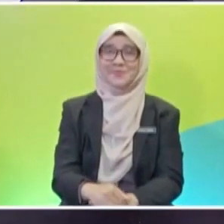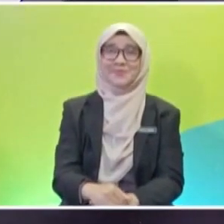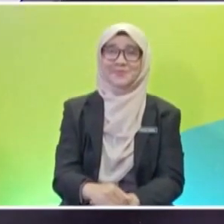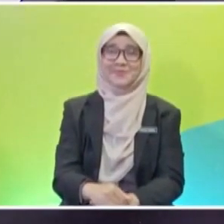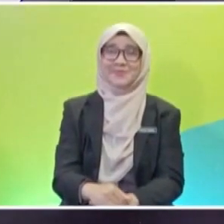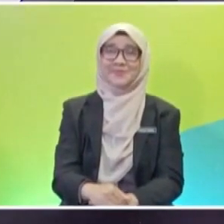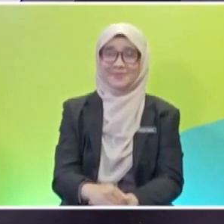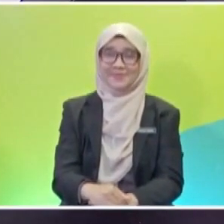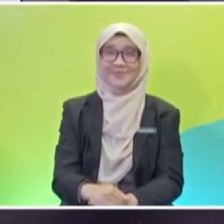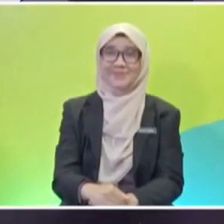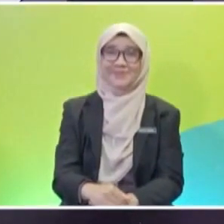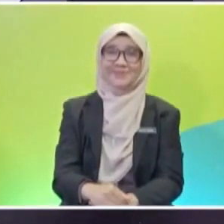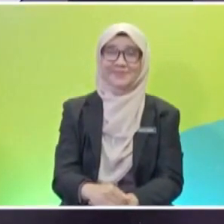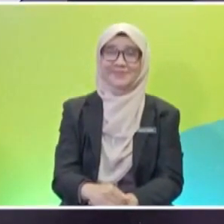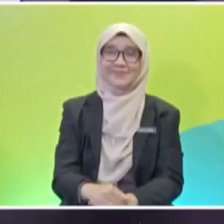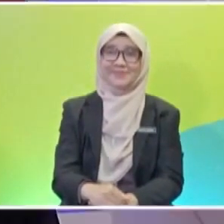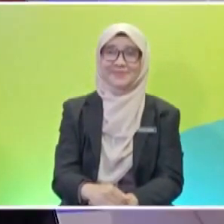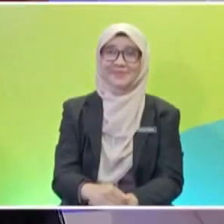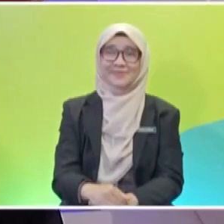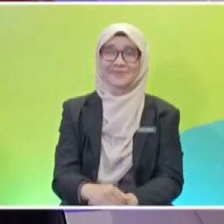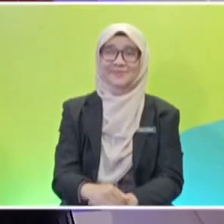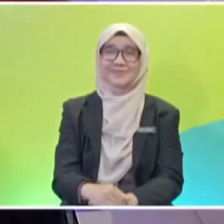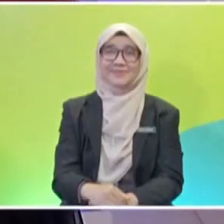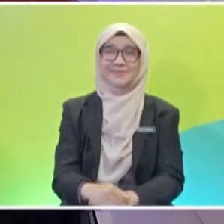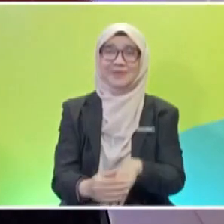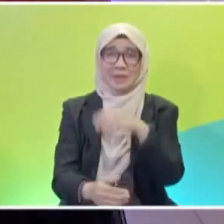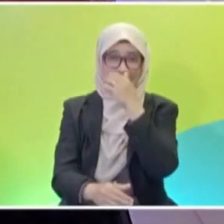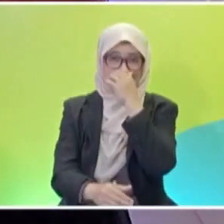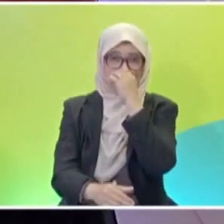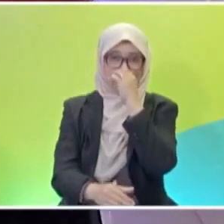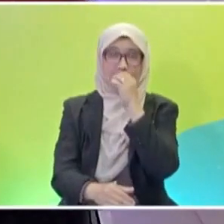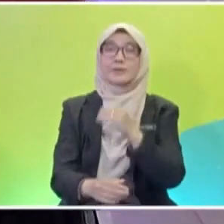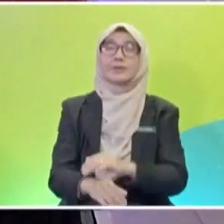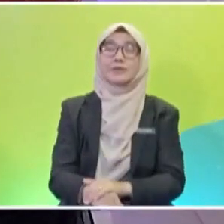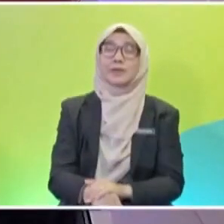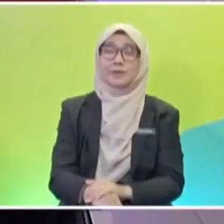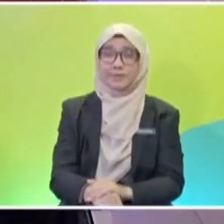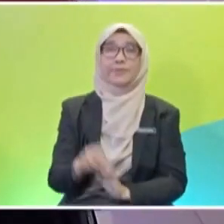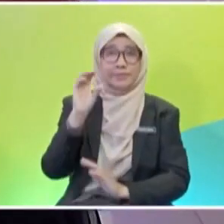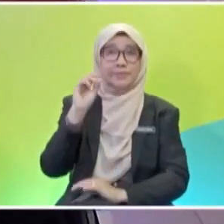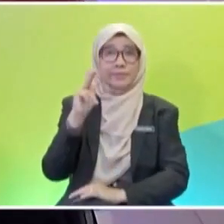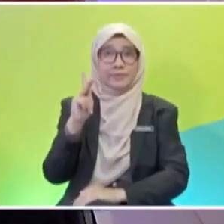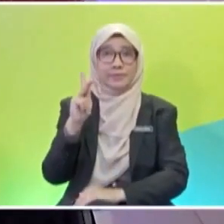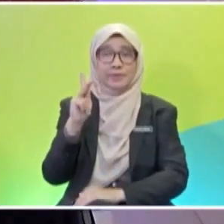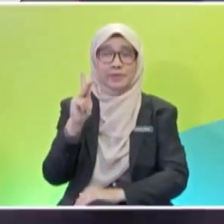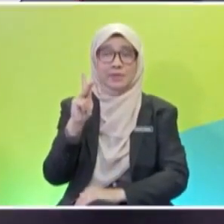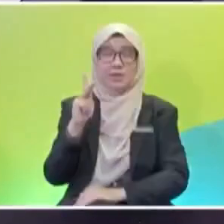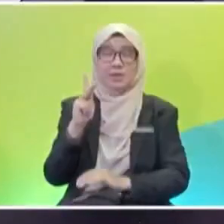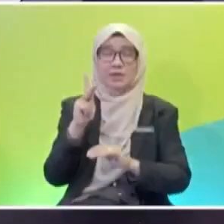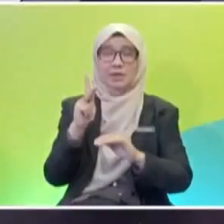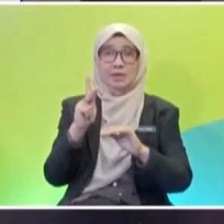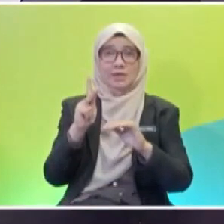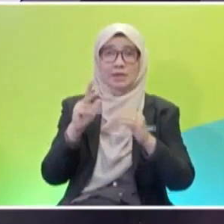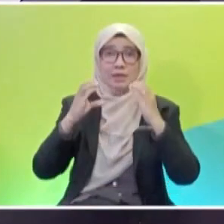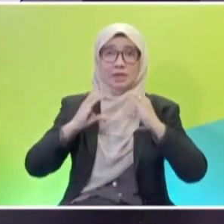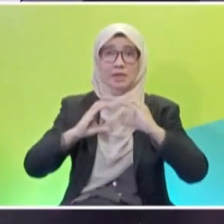own sounds. Yeah, these kids, they're used to me. I make all kinds of sounds No in the wonder. classroom. Okay. All right. Should we Okay, have let's try